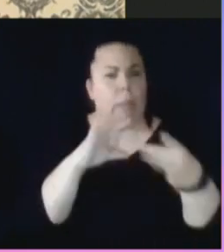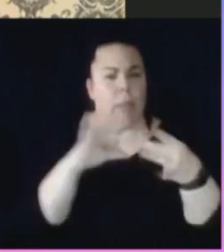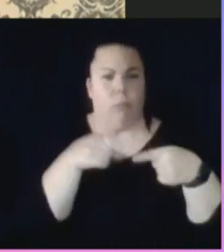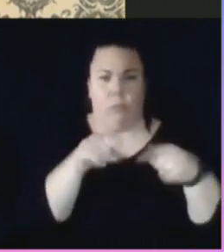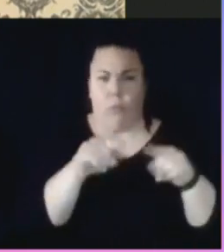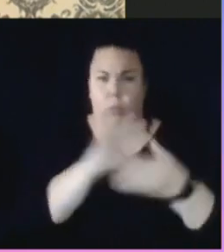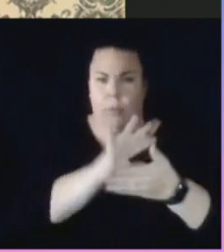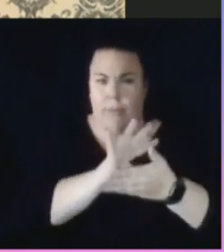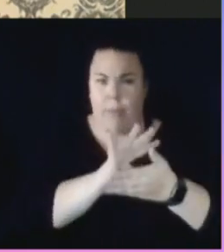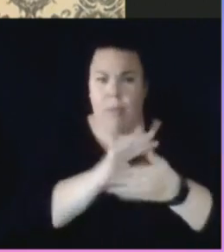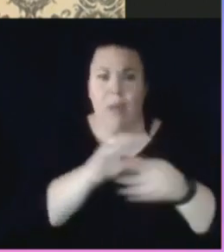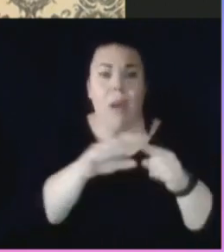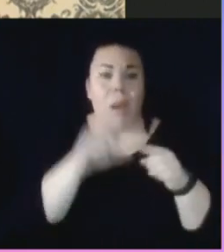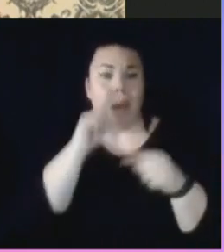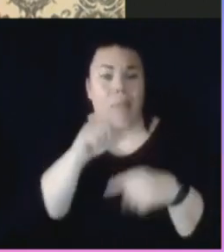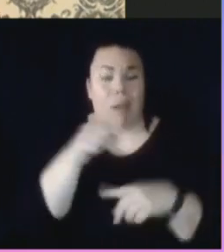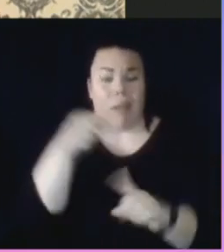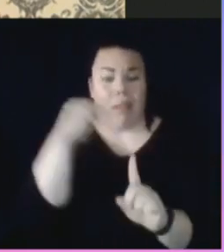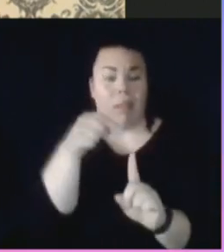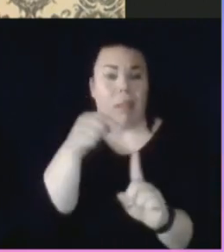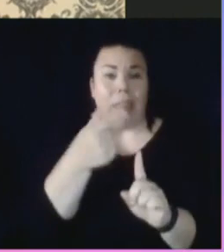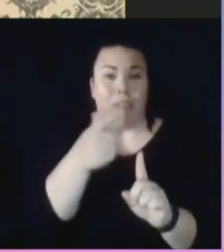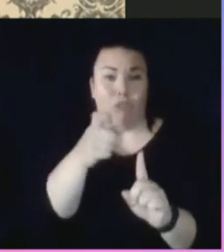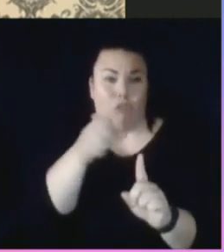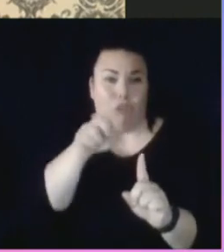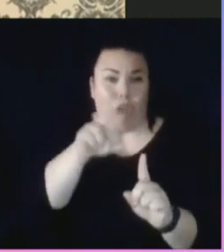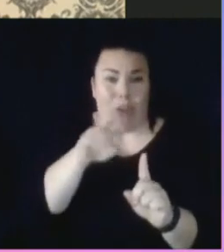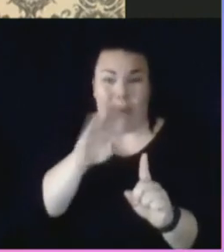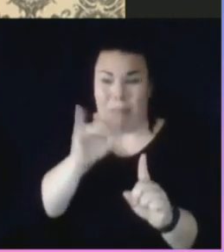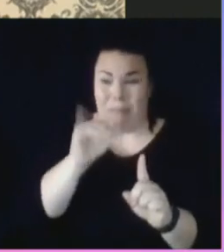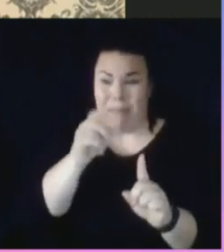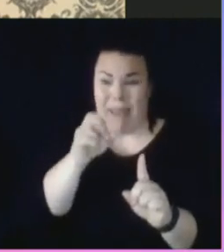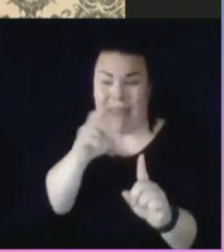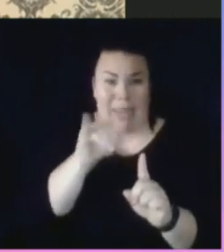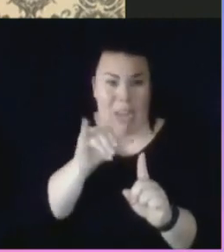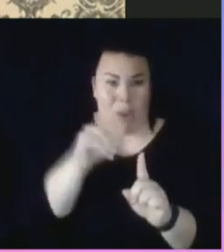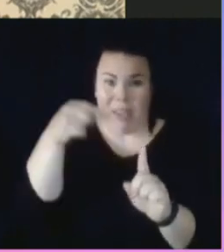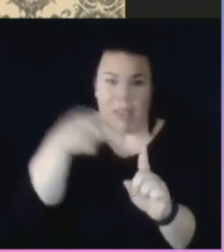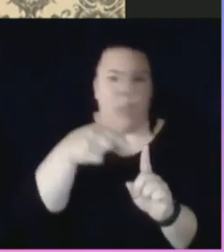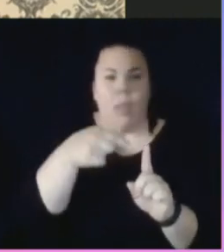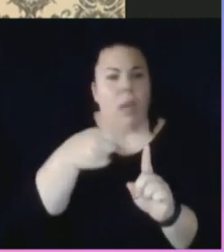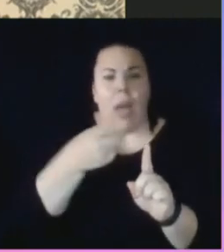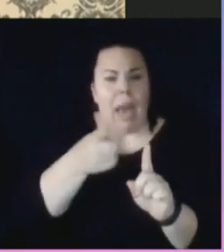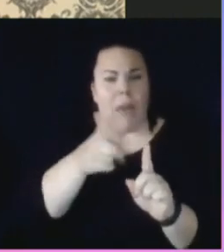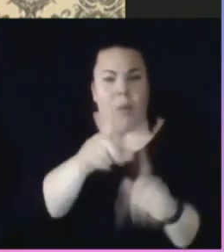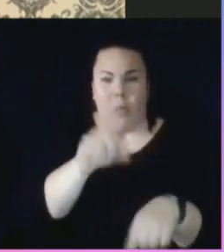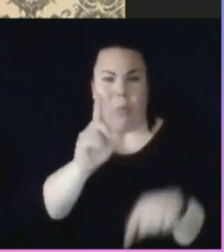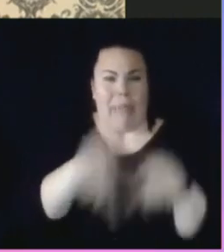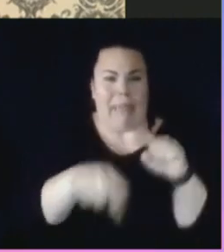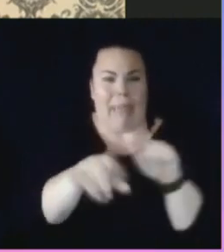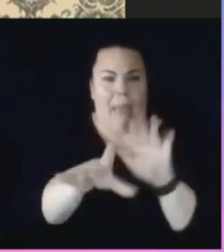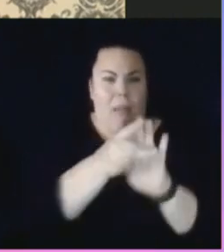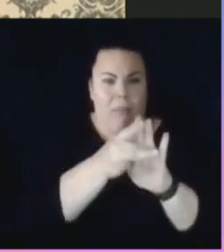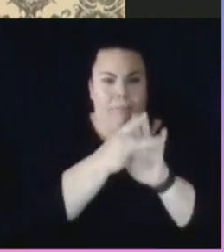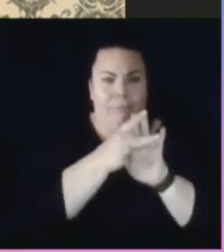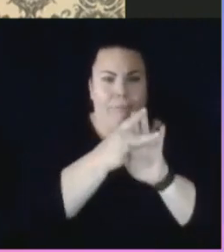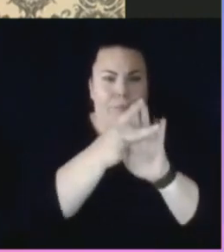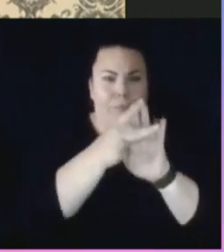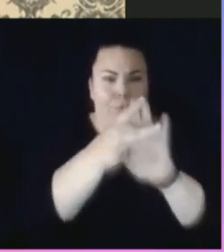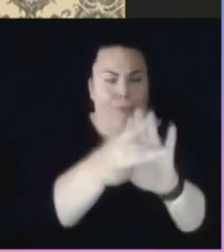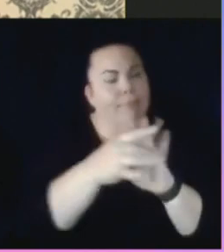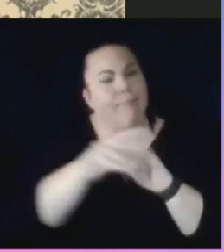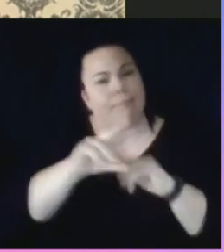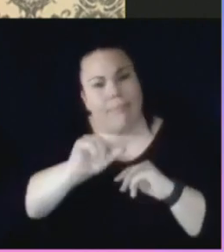erasing gender binaries is actually essential for us to have a future, right? We can't have a future locked